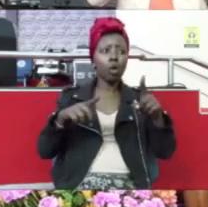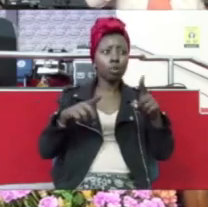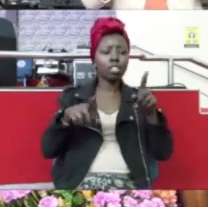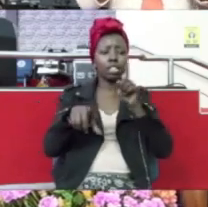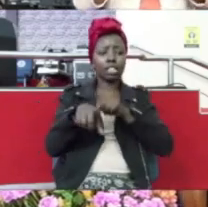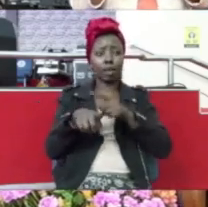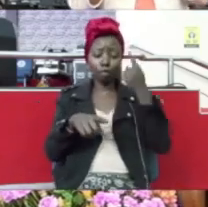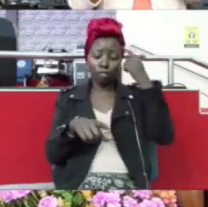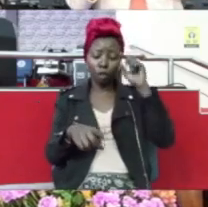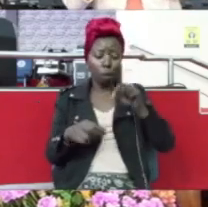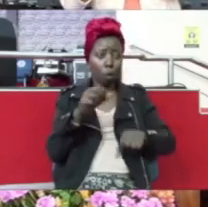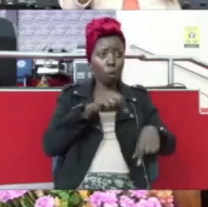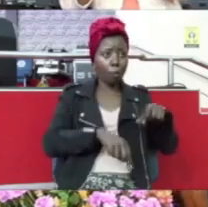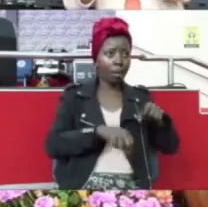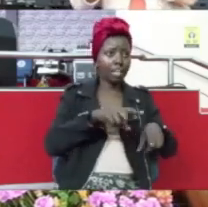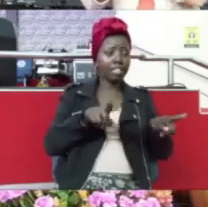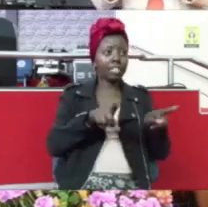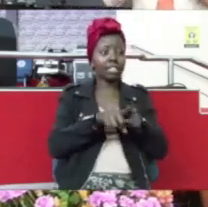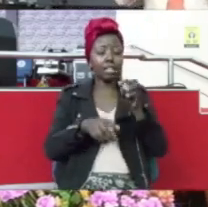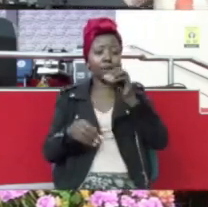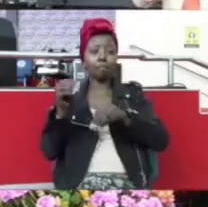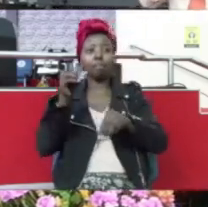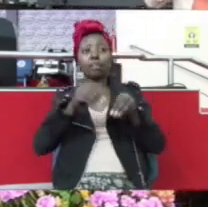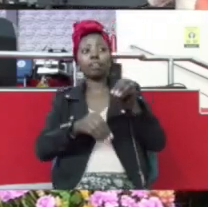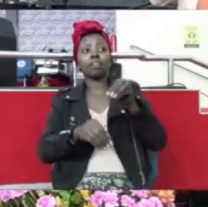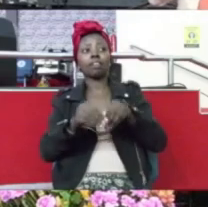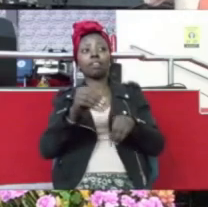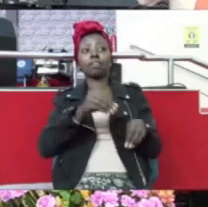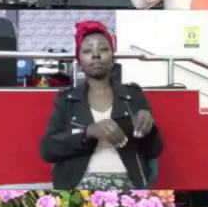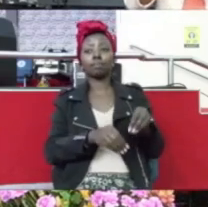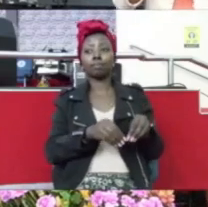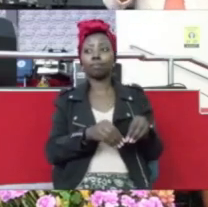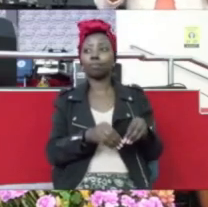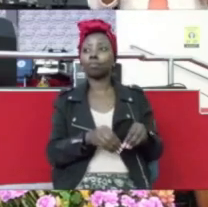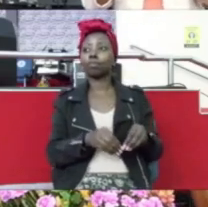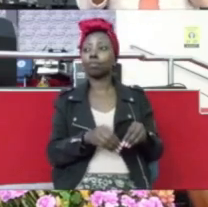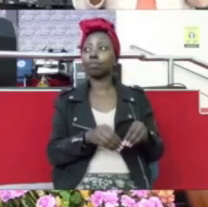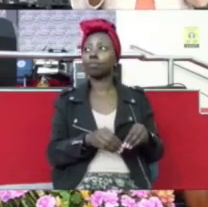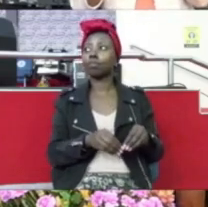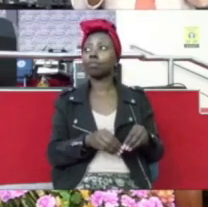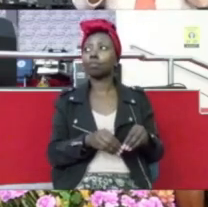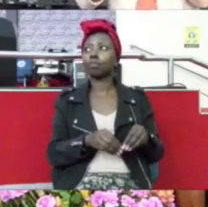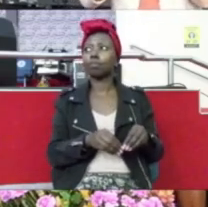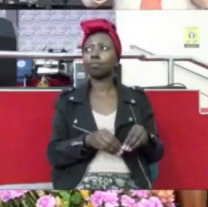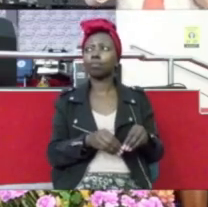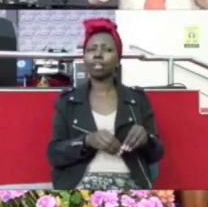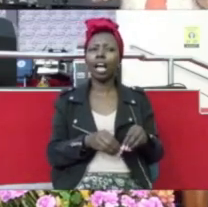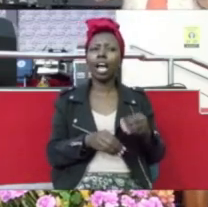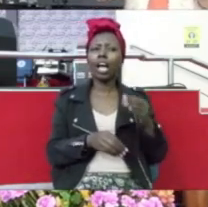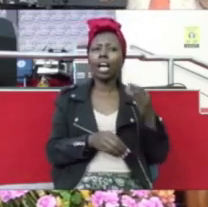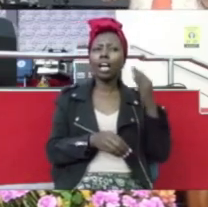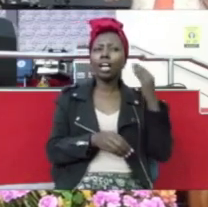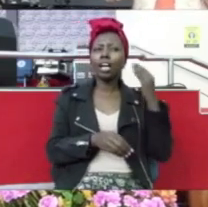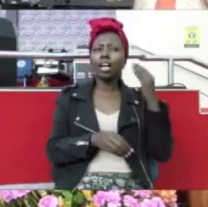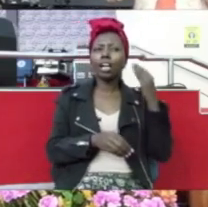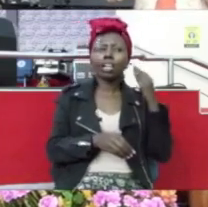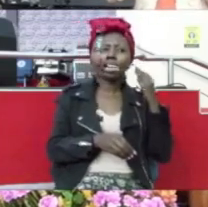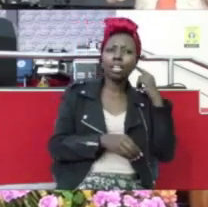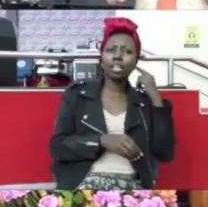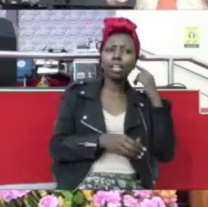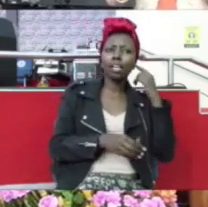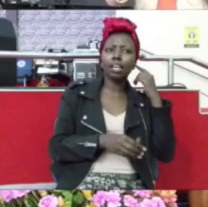Wakati mtu anasimama kwenye madhabahu haya na kutangaza ya kwamba ni wakati wa kupanda mbegu. And you'll hear something like, we